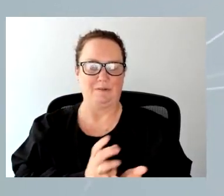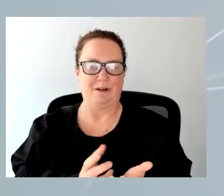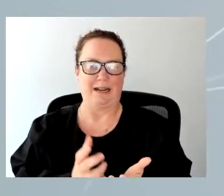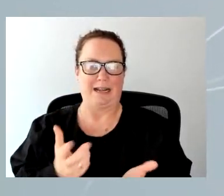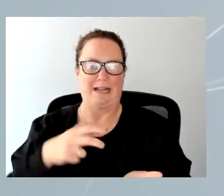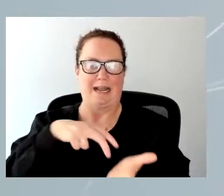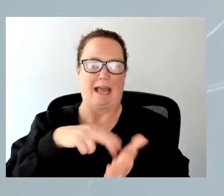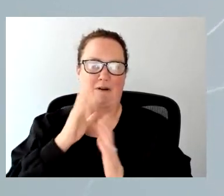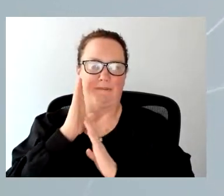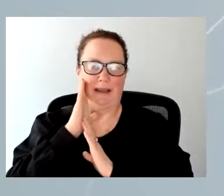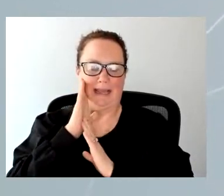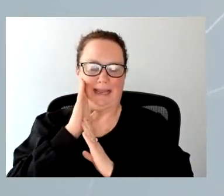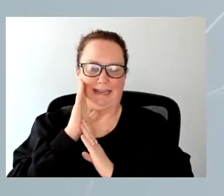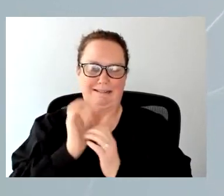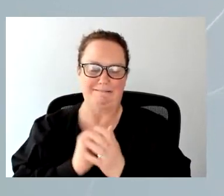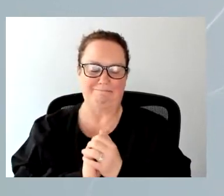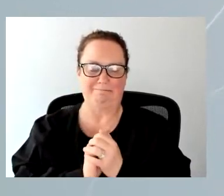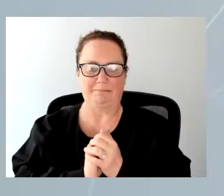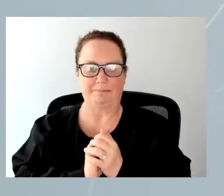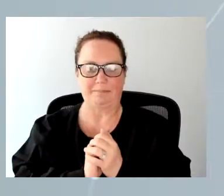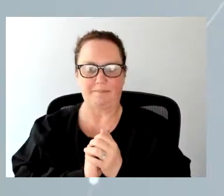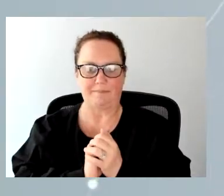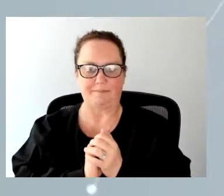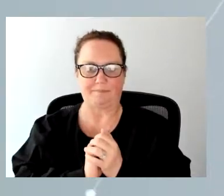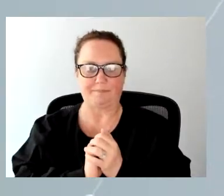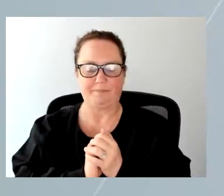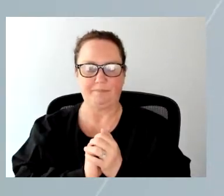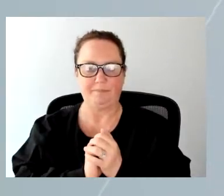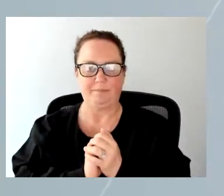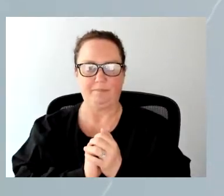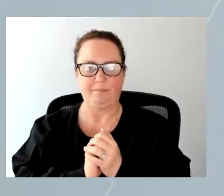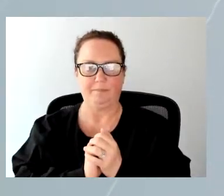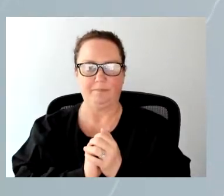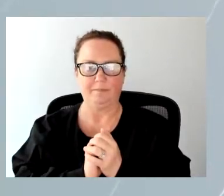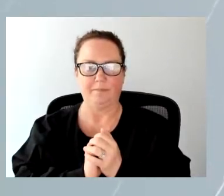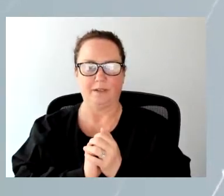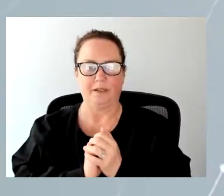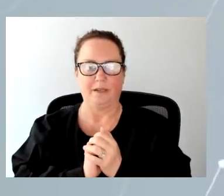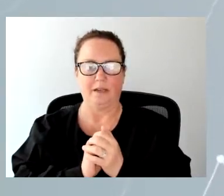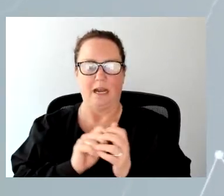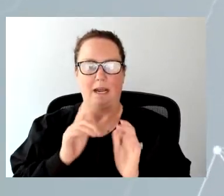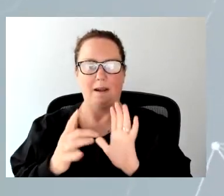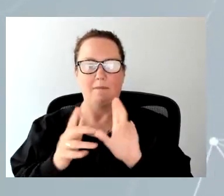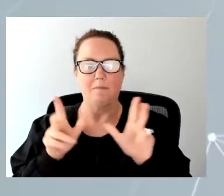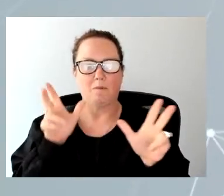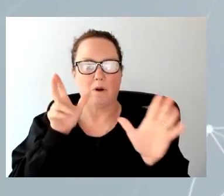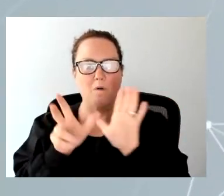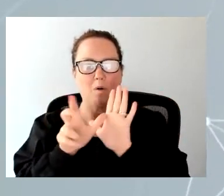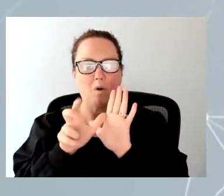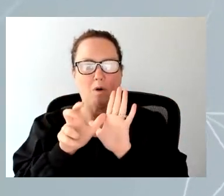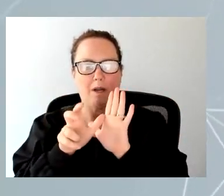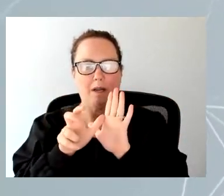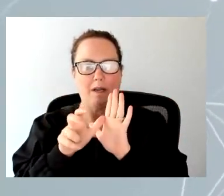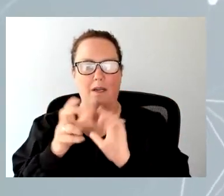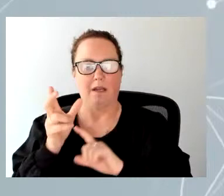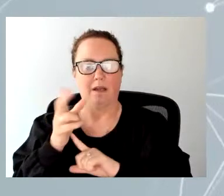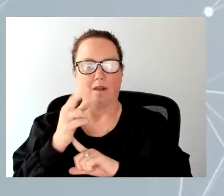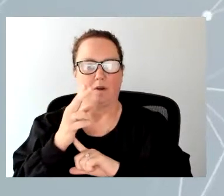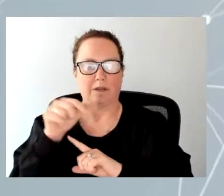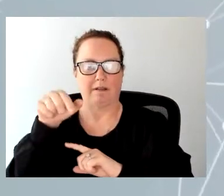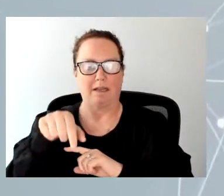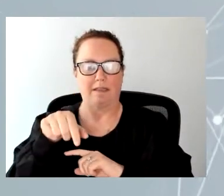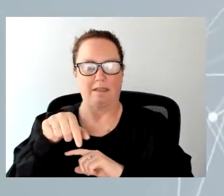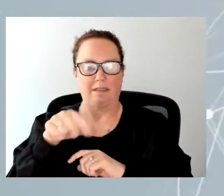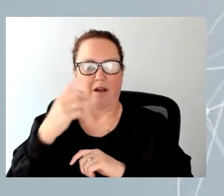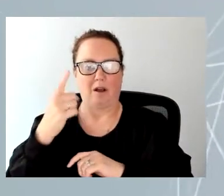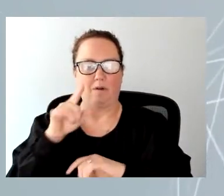So I am giving it a record. Remember, no matter how tough life is, always look for the